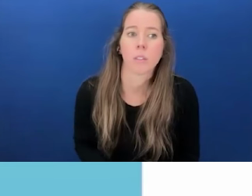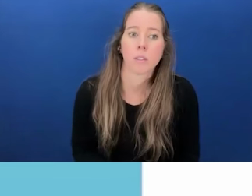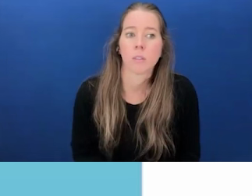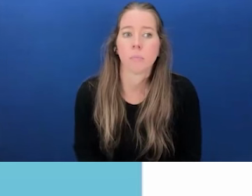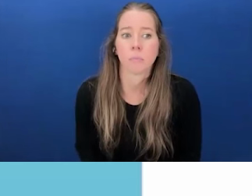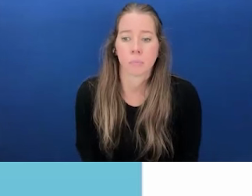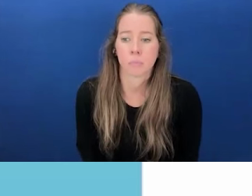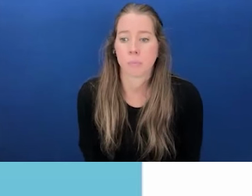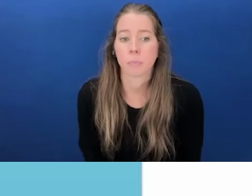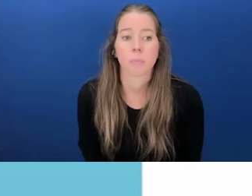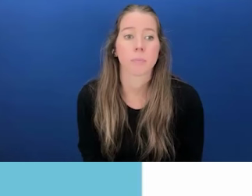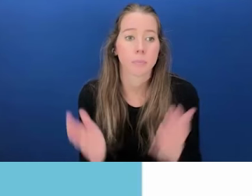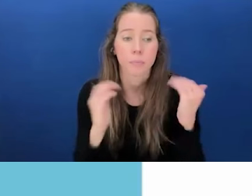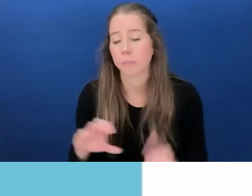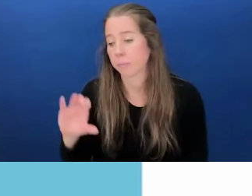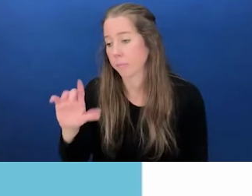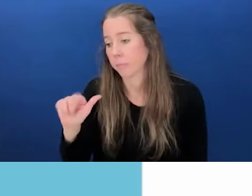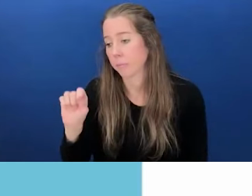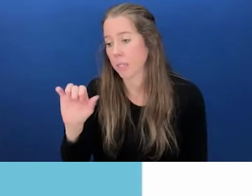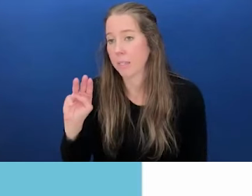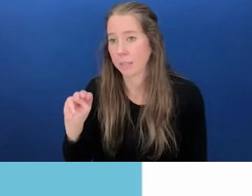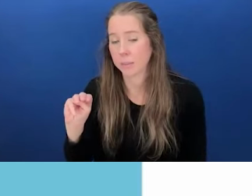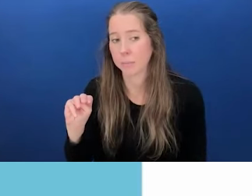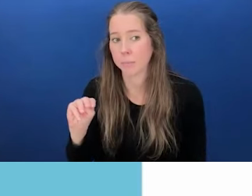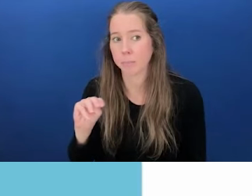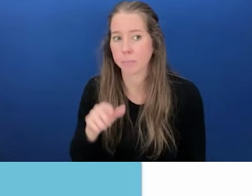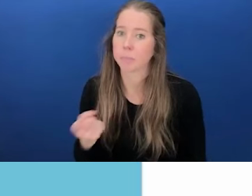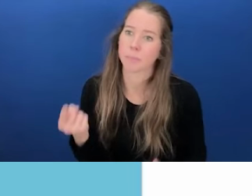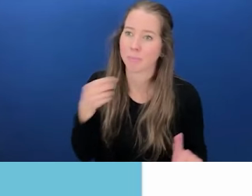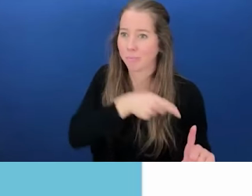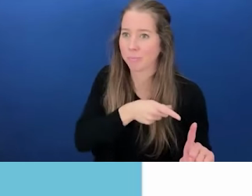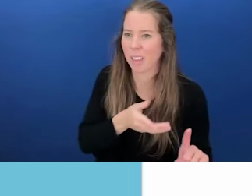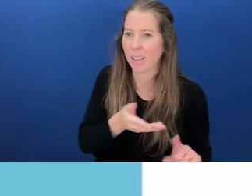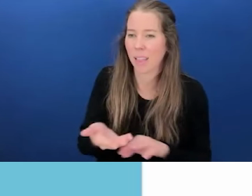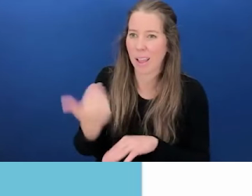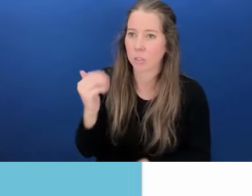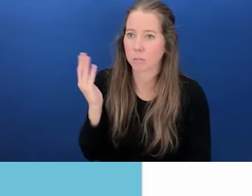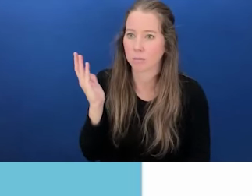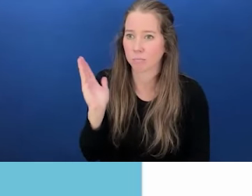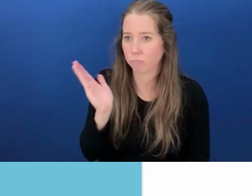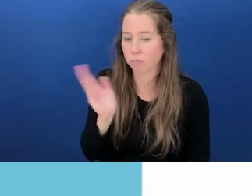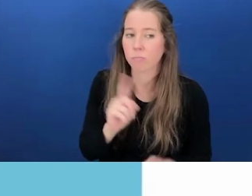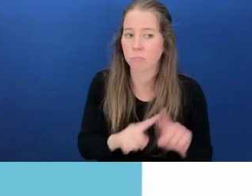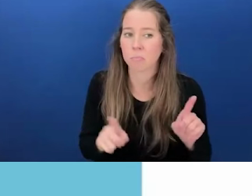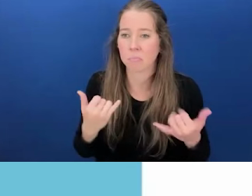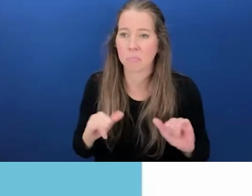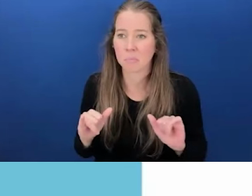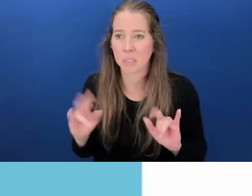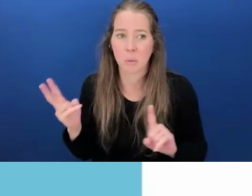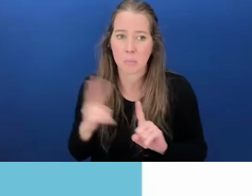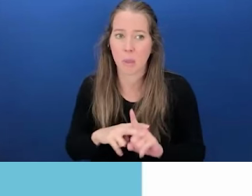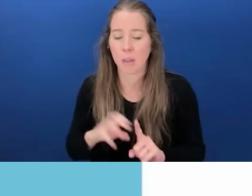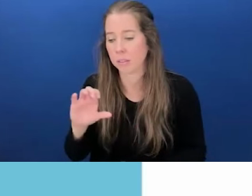So classism, and this is kind of a throwback to the last presentation that we did, but it's relevant still.